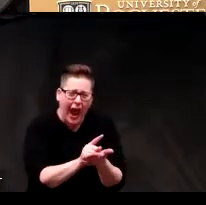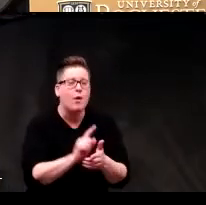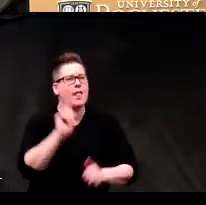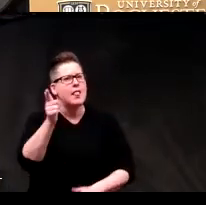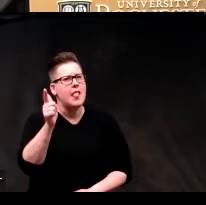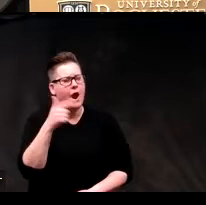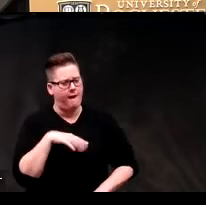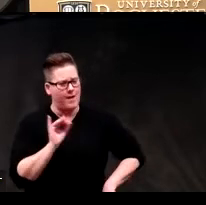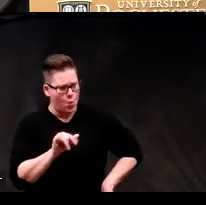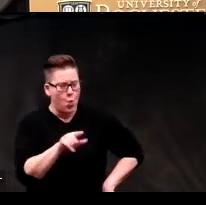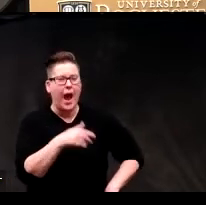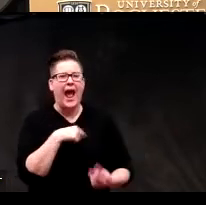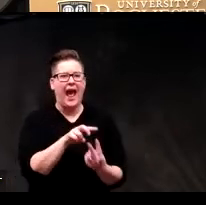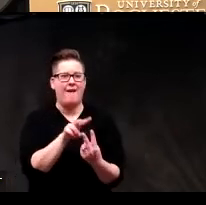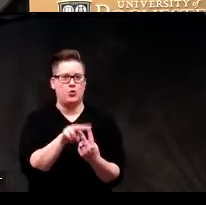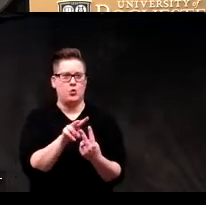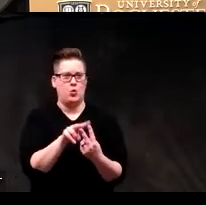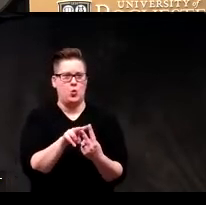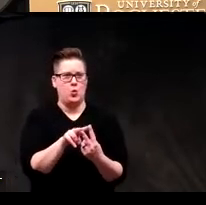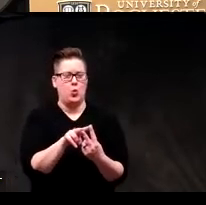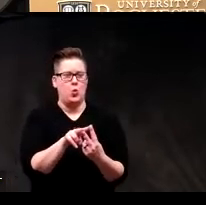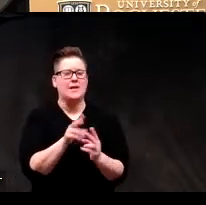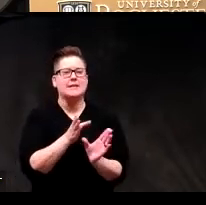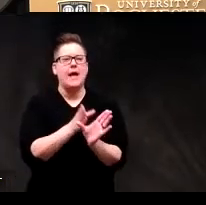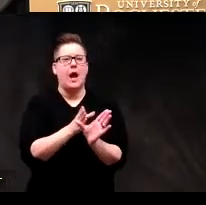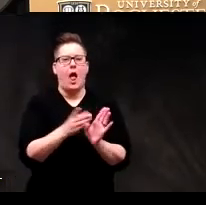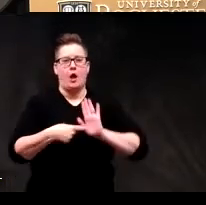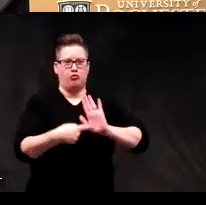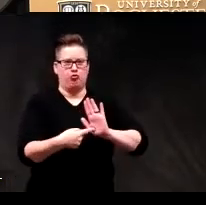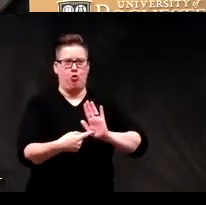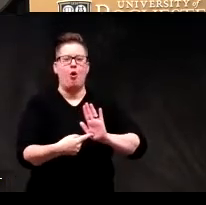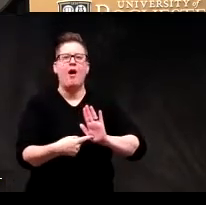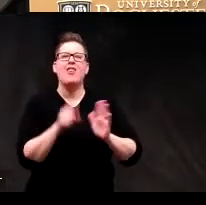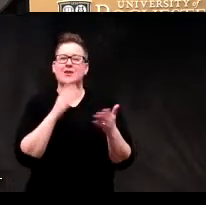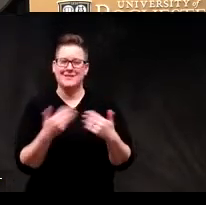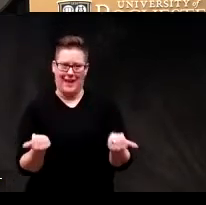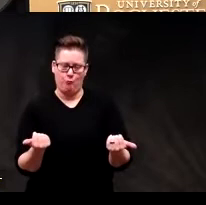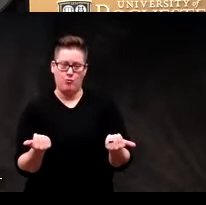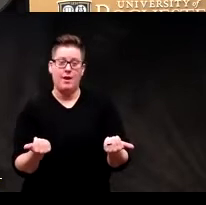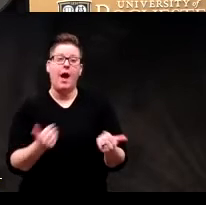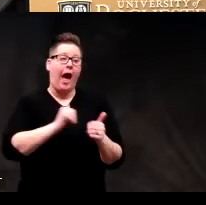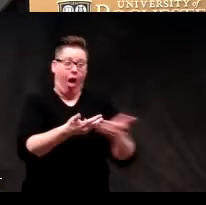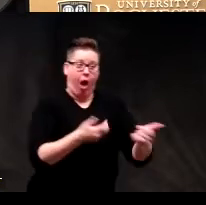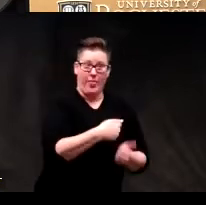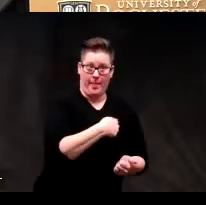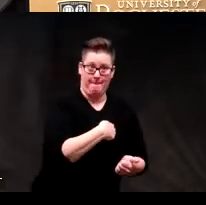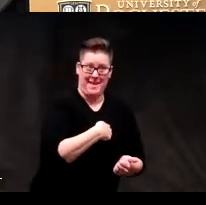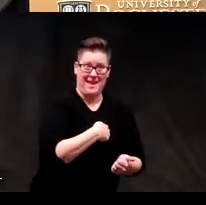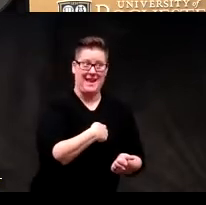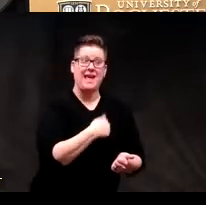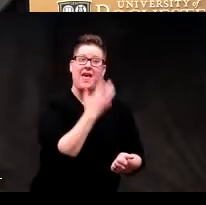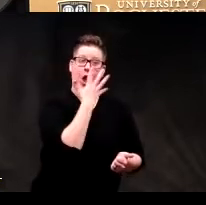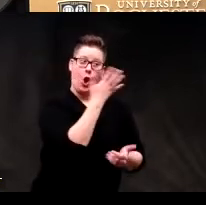presentations that are separate and disconnected. They're one way with you, but the evidence in their